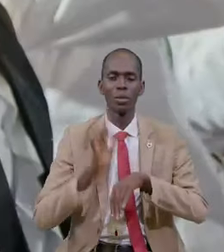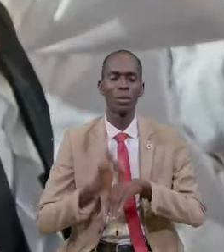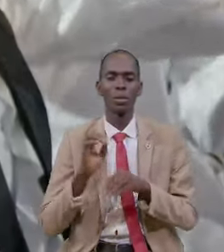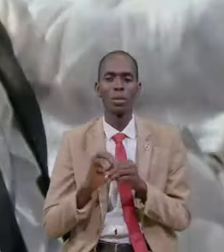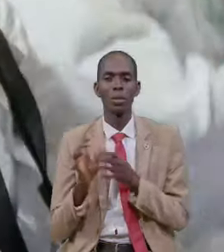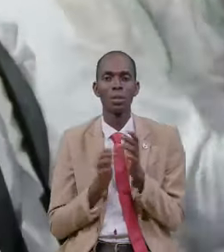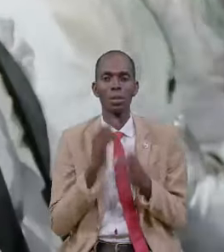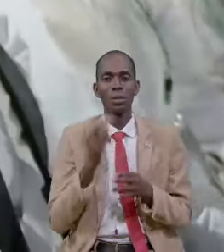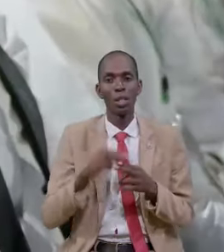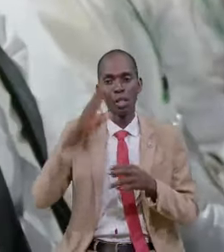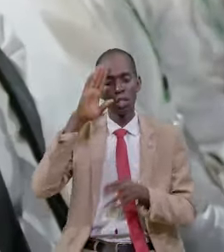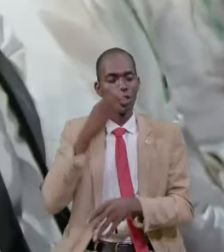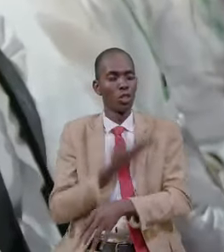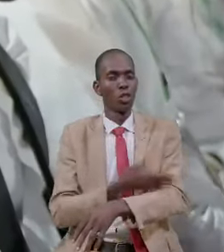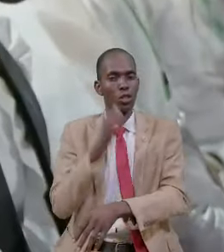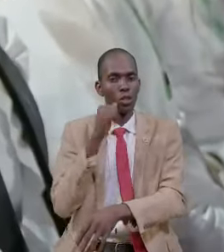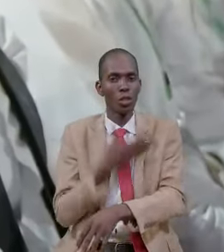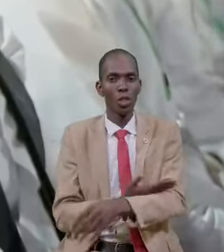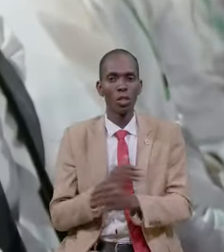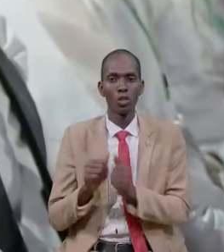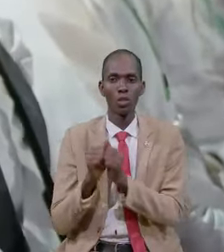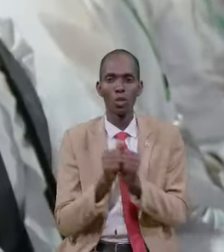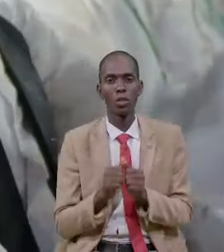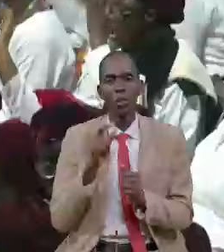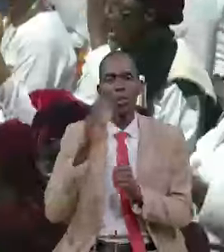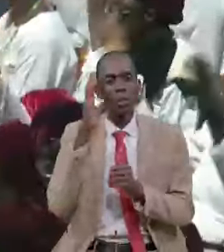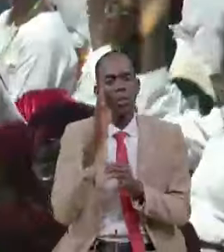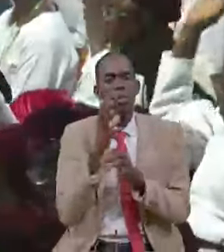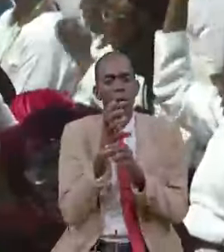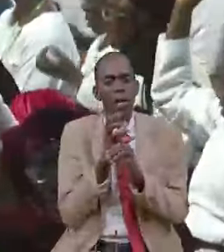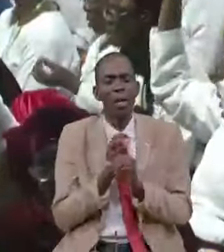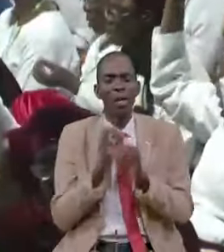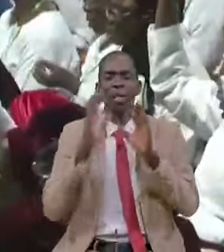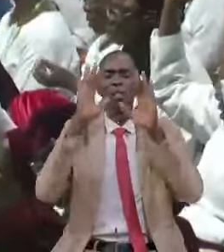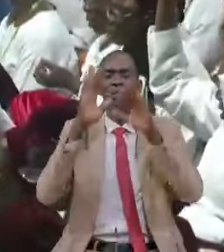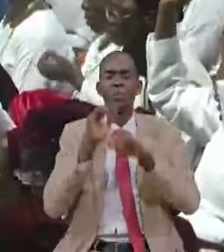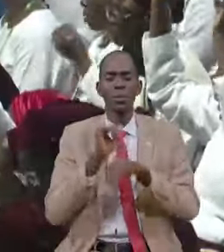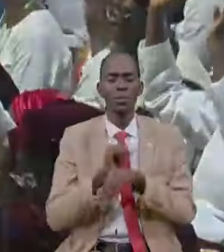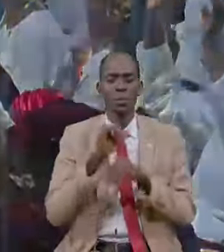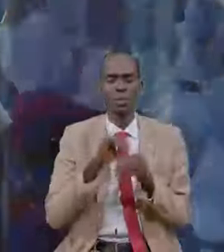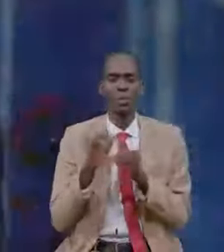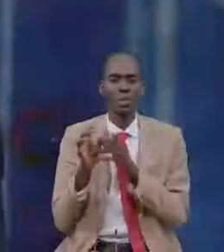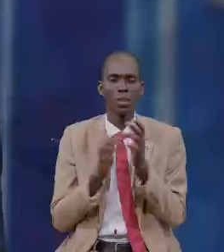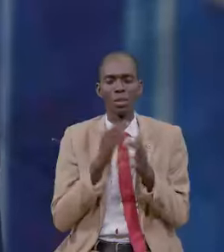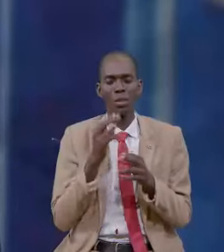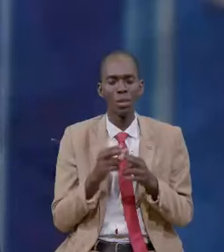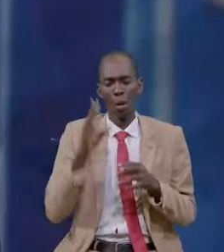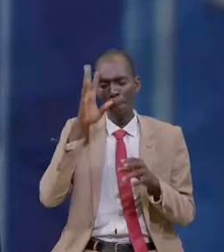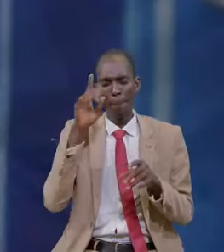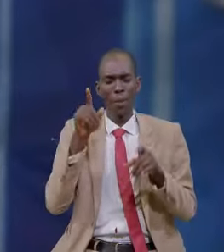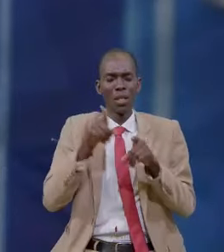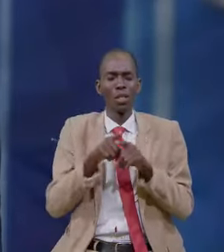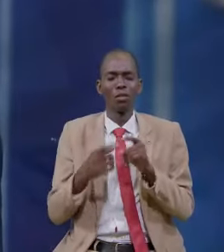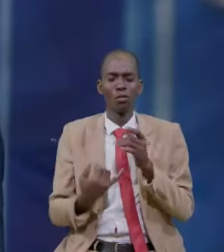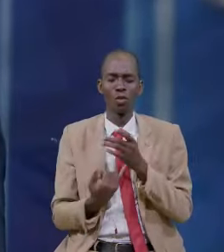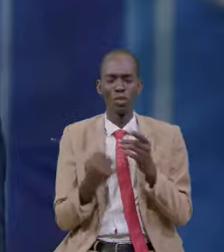Yeah. Son, daughter, together, you receive miracle. Yeah. Brother, junior, sister,